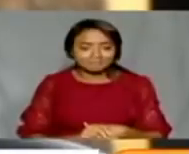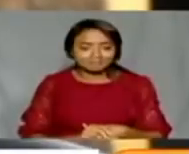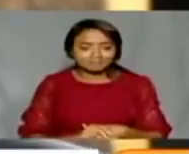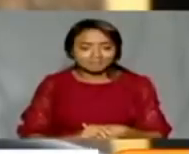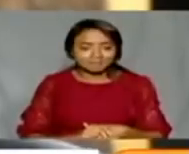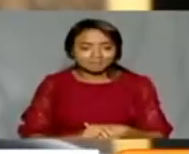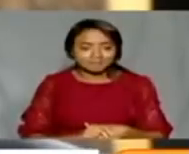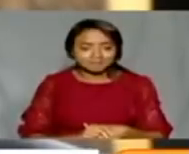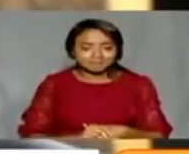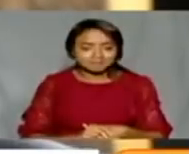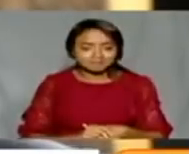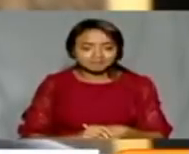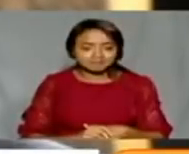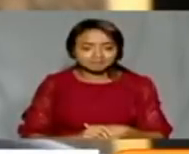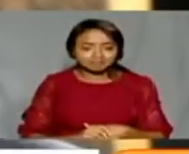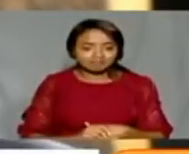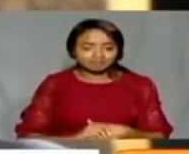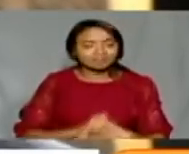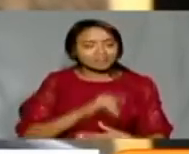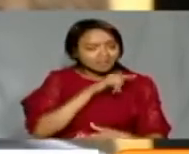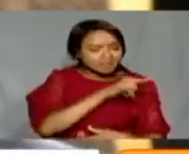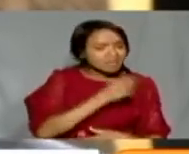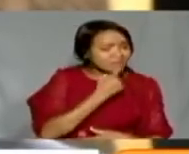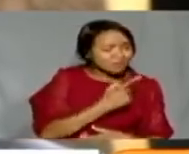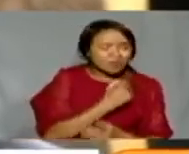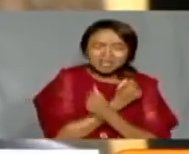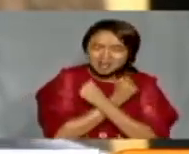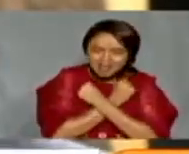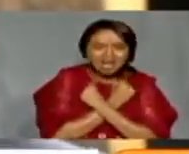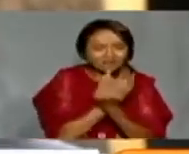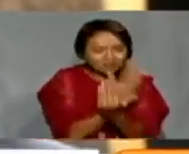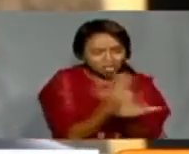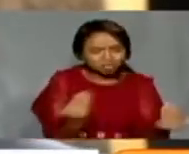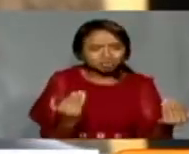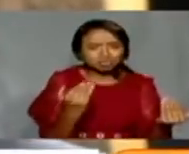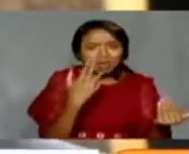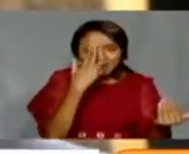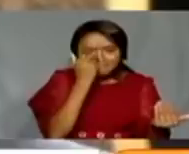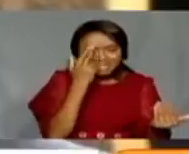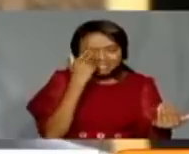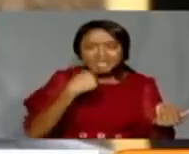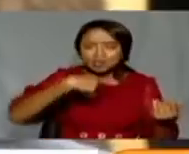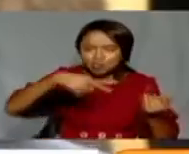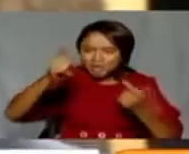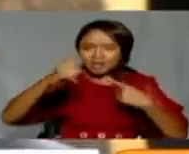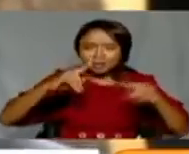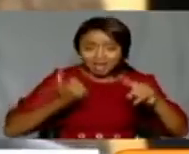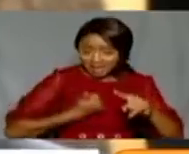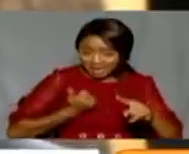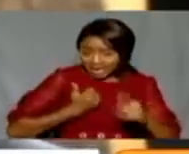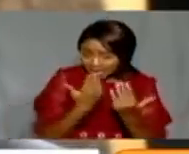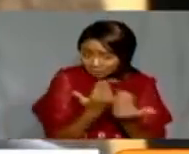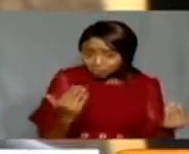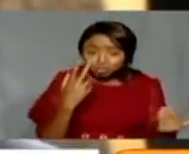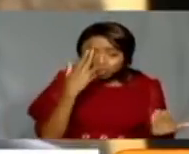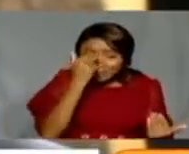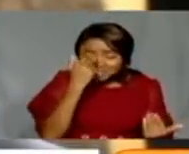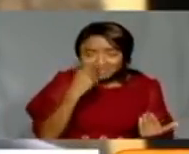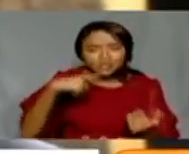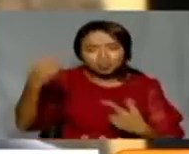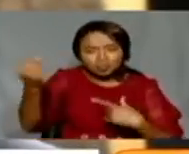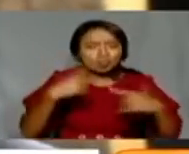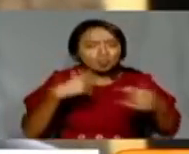sana wasichana kwenda shule wakati Maasai nakataa, akalazimisha pamoja na